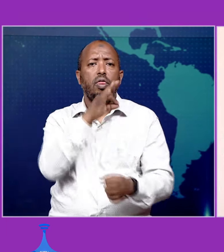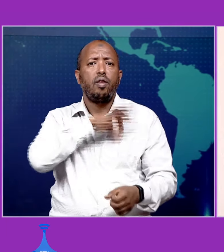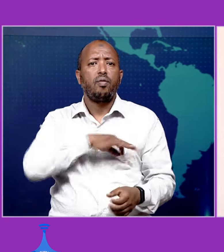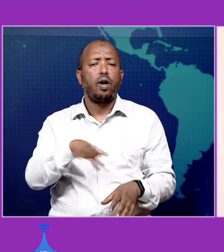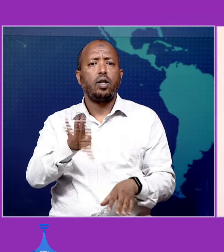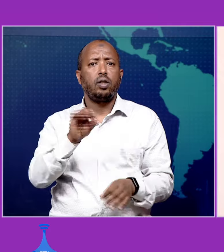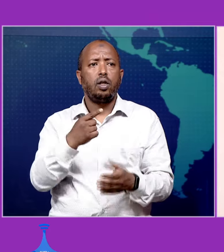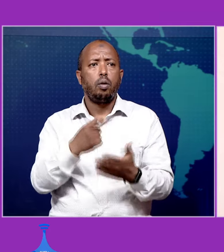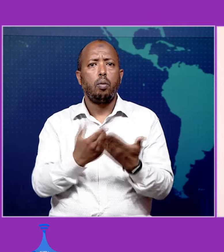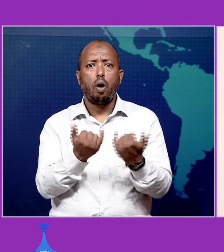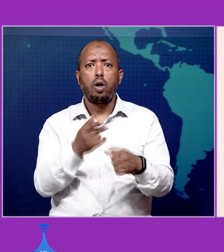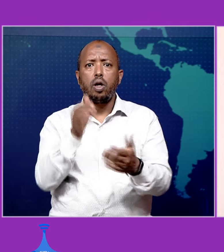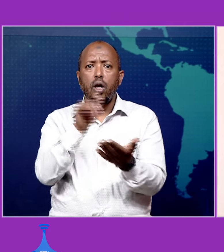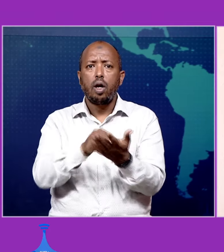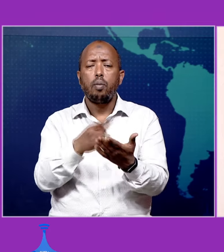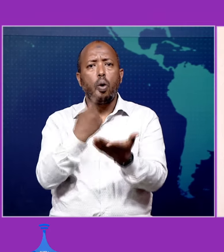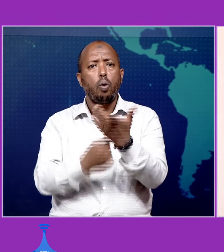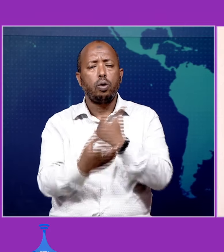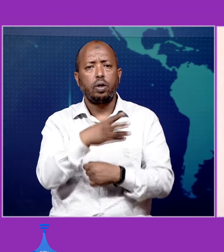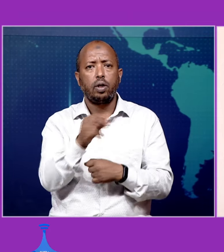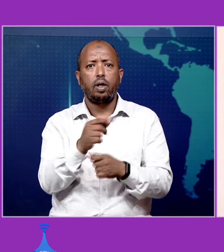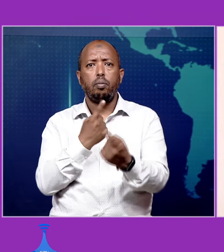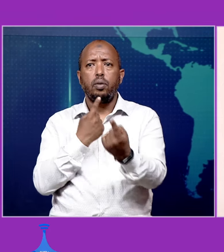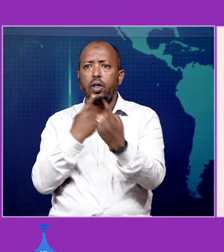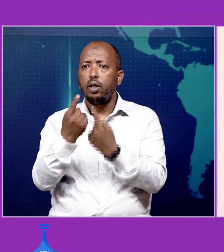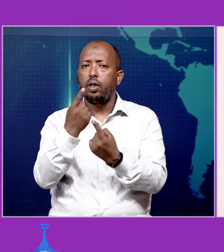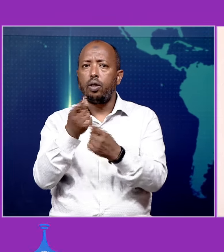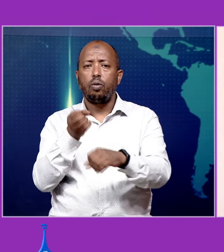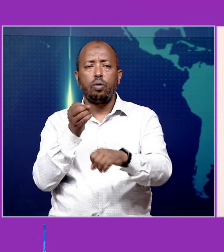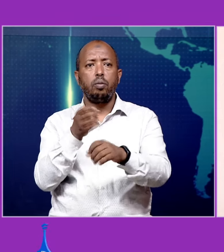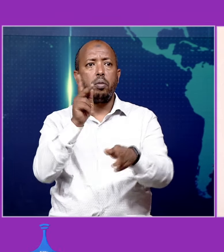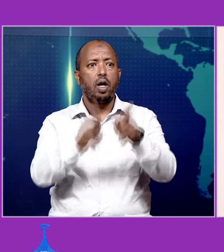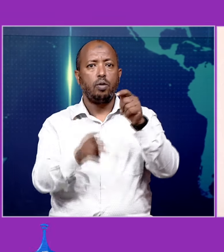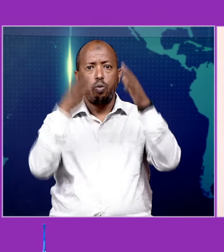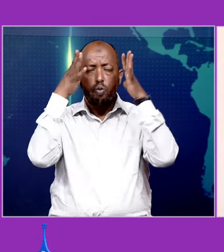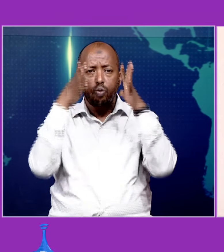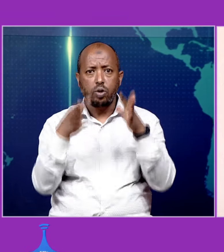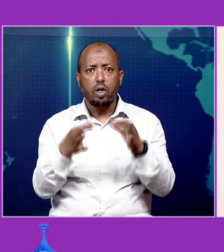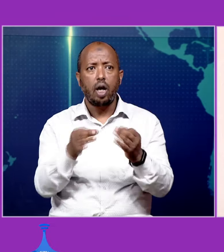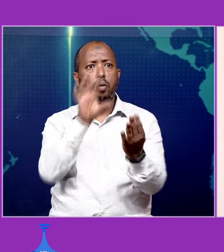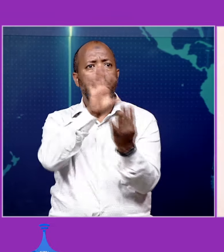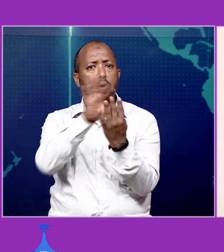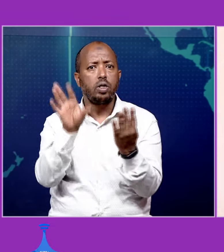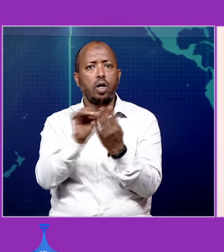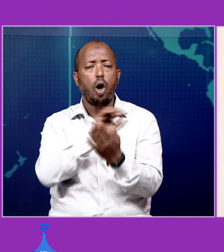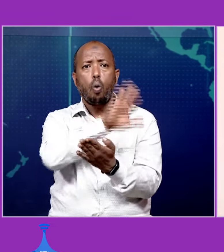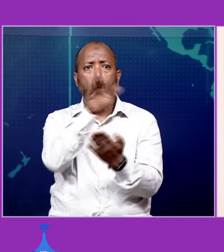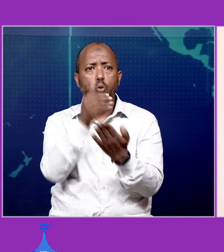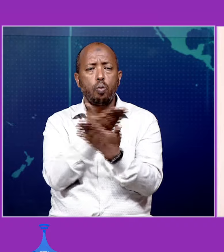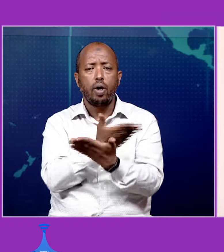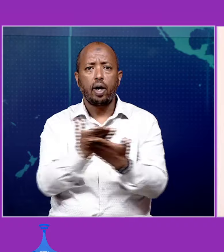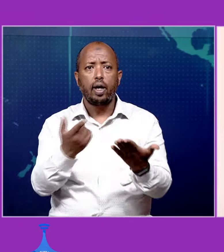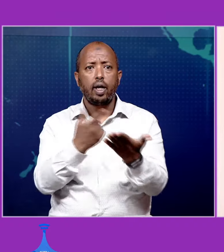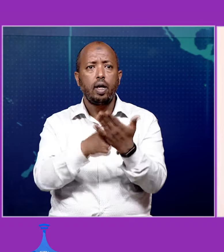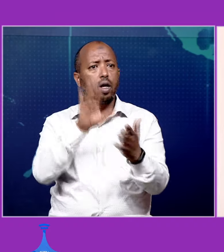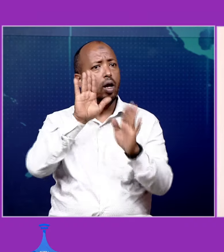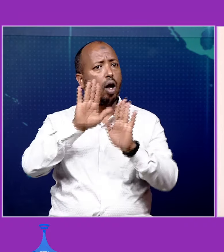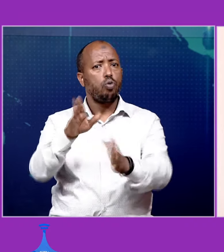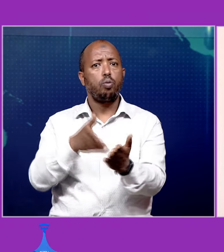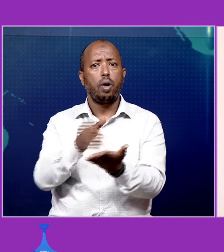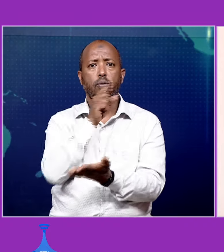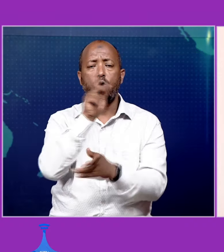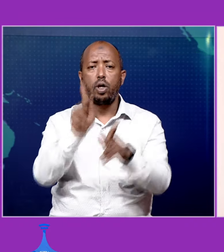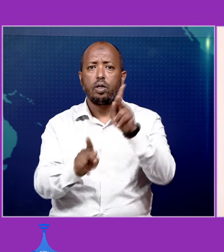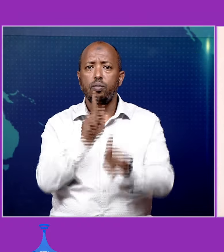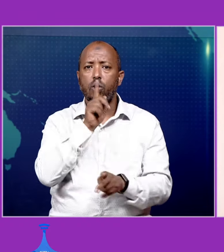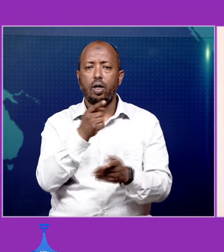he do but we not buzz mircha buzz we sunny yemi was so naturally I could hulu so that he kazi a queer